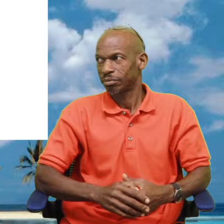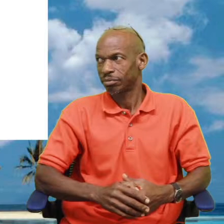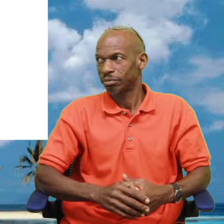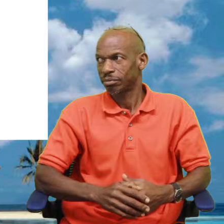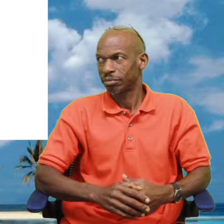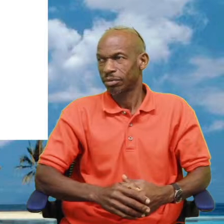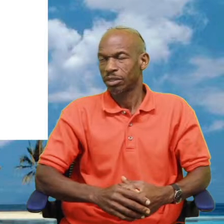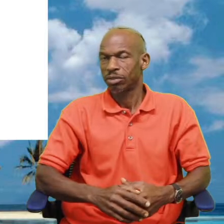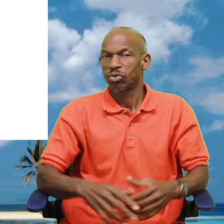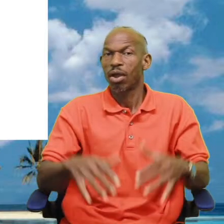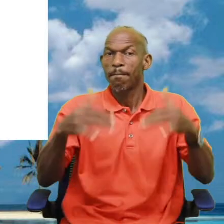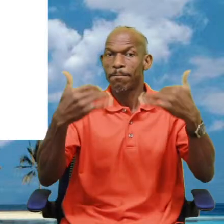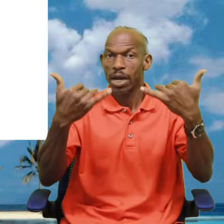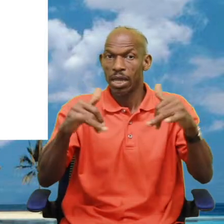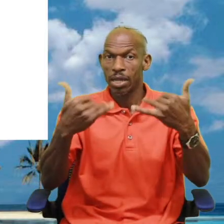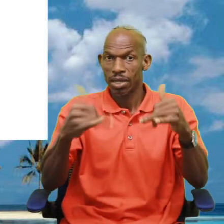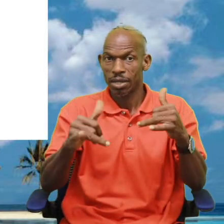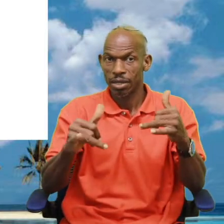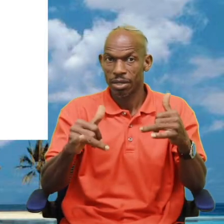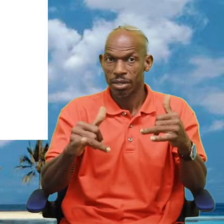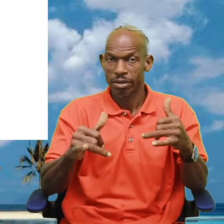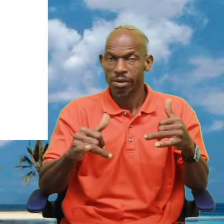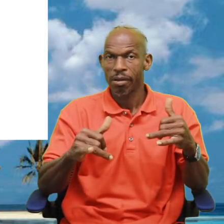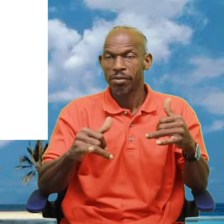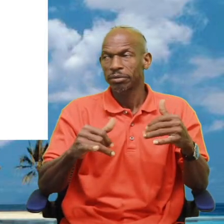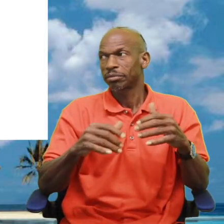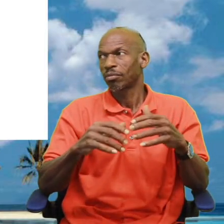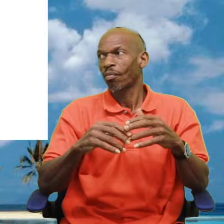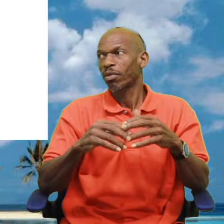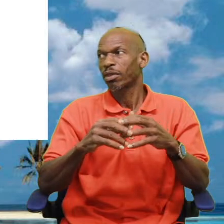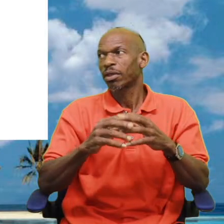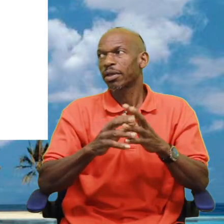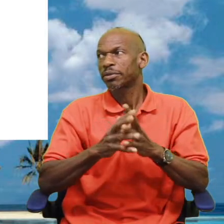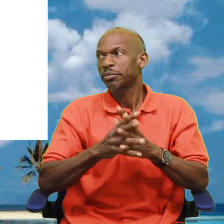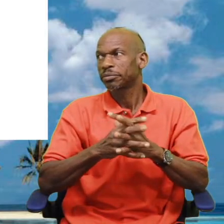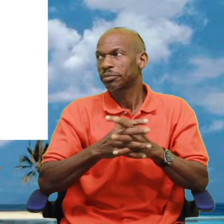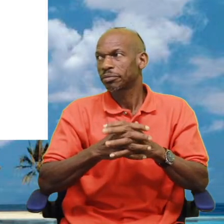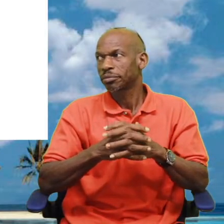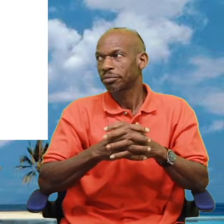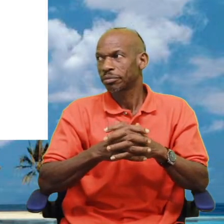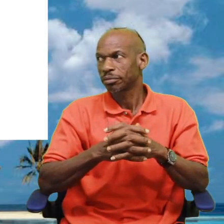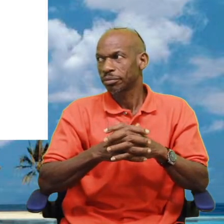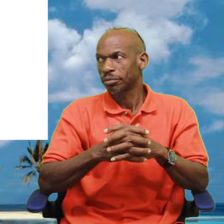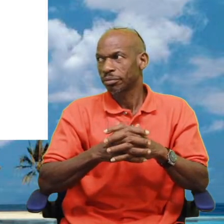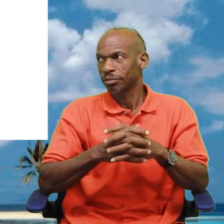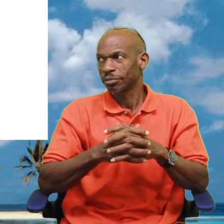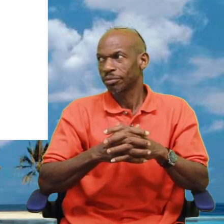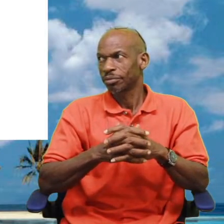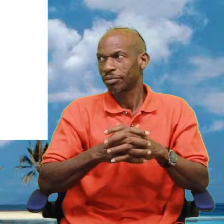We have the word play, and then we have F-U-L,